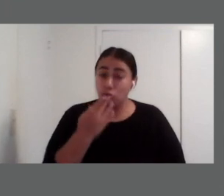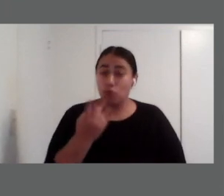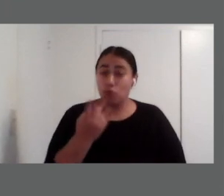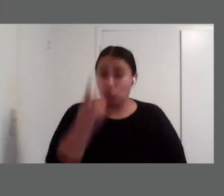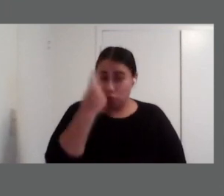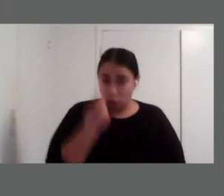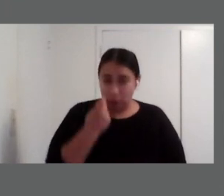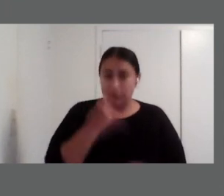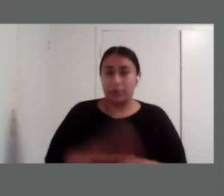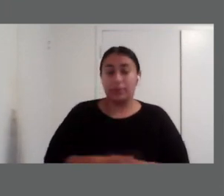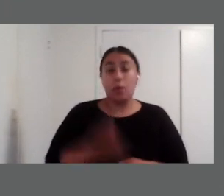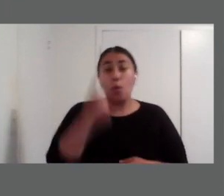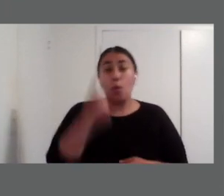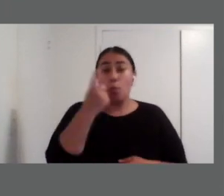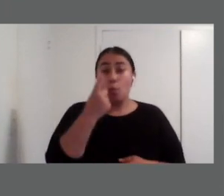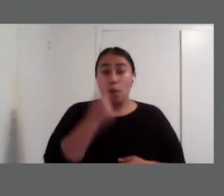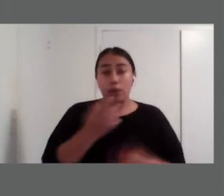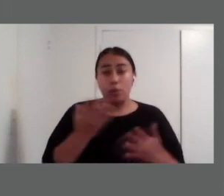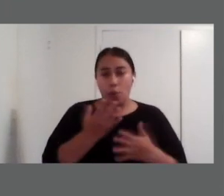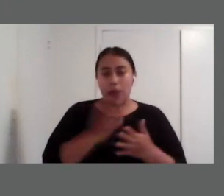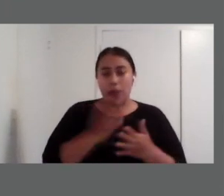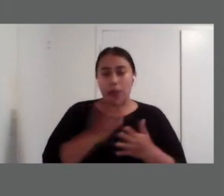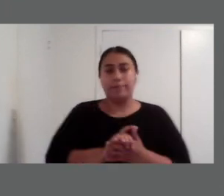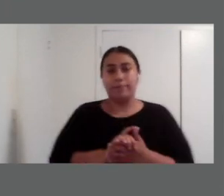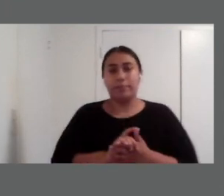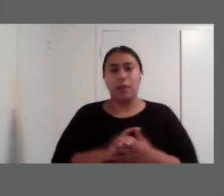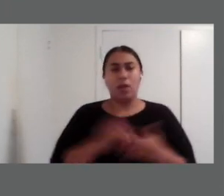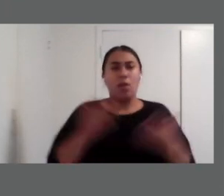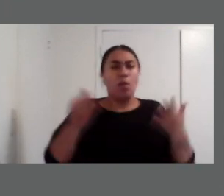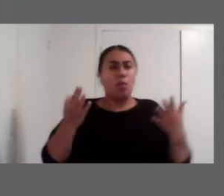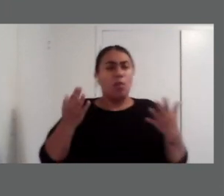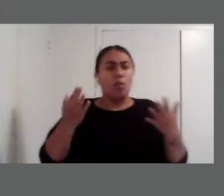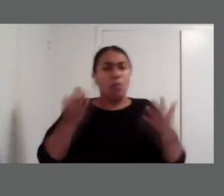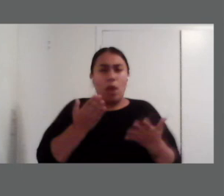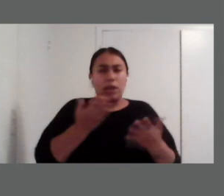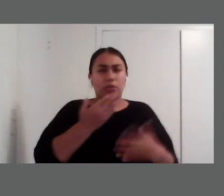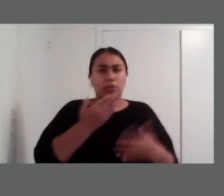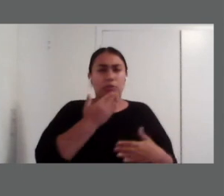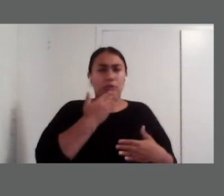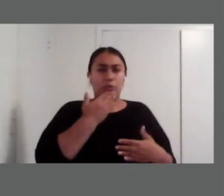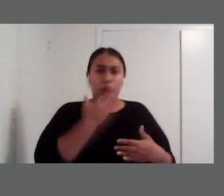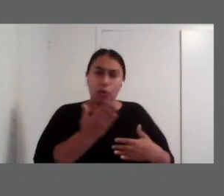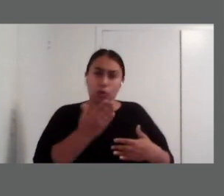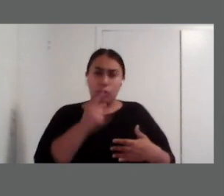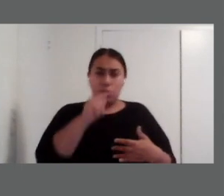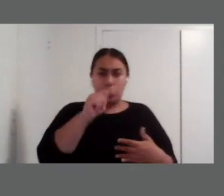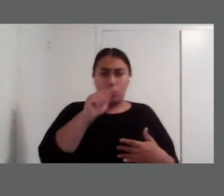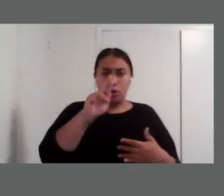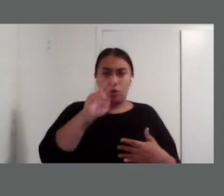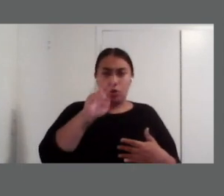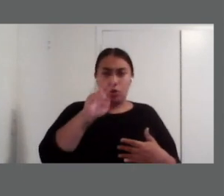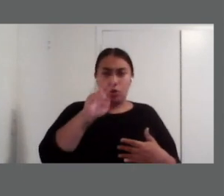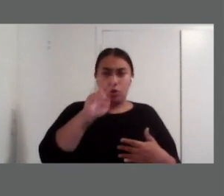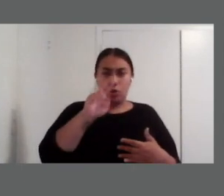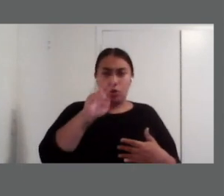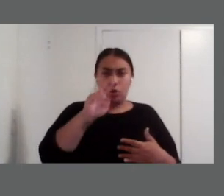when we discuss medical cannabis, right? Great thing for us to know. The consultation is your visit with the healthcare professional. Then